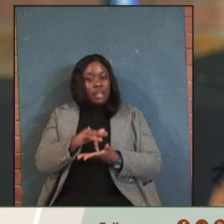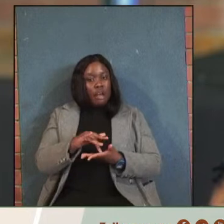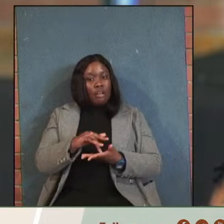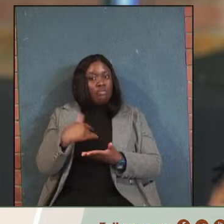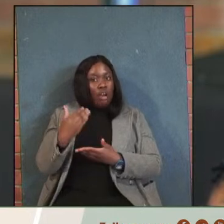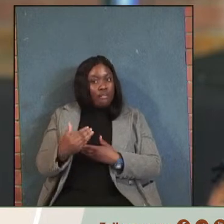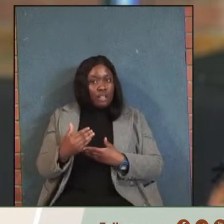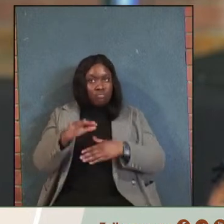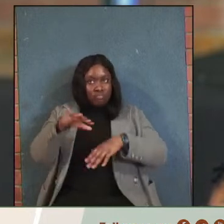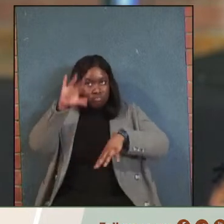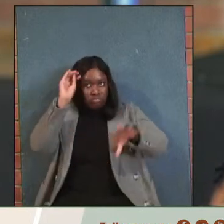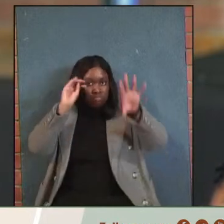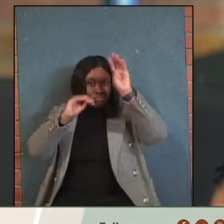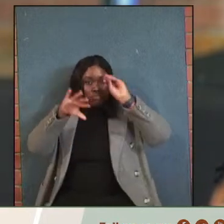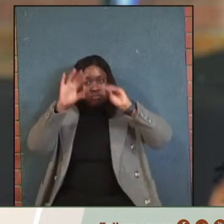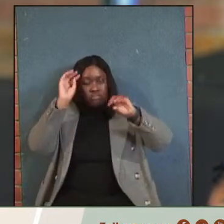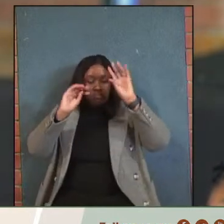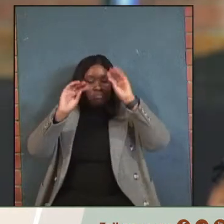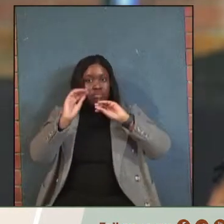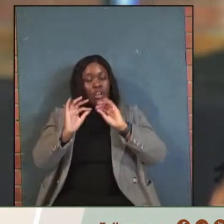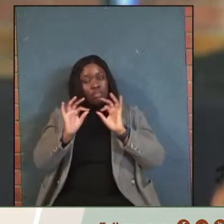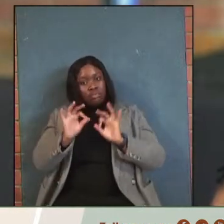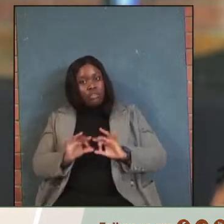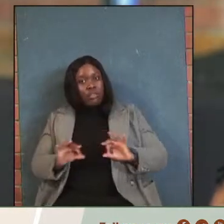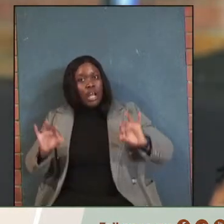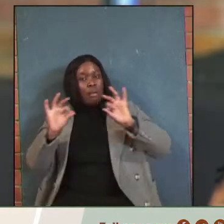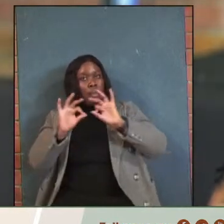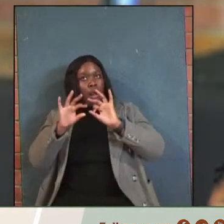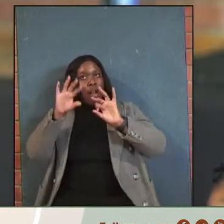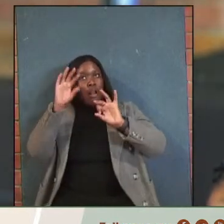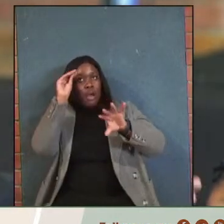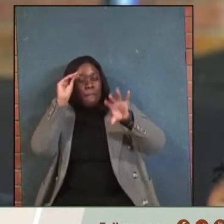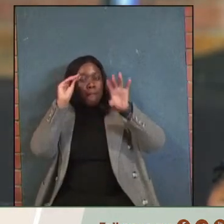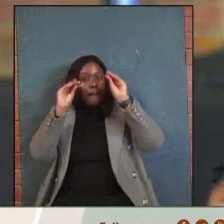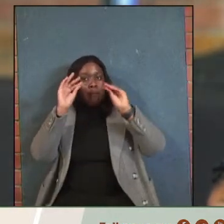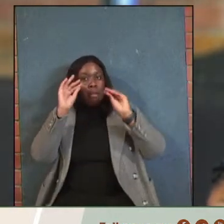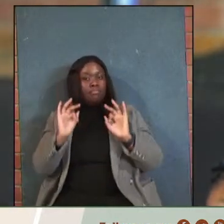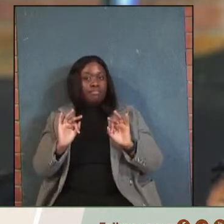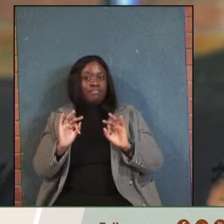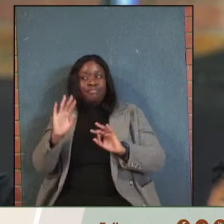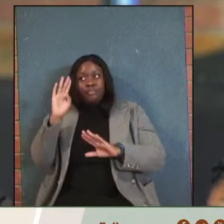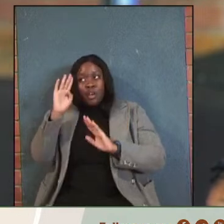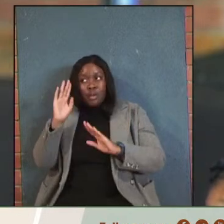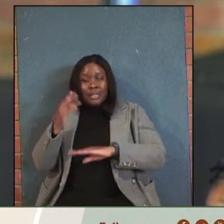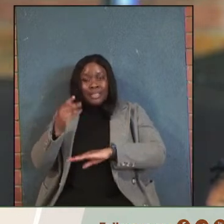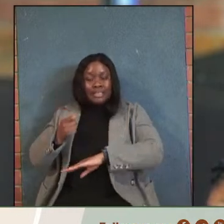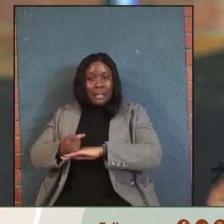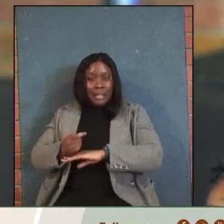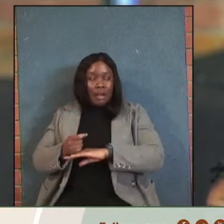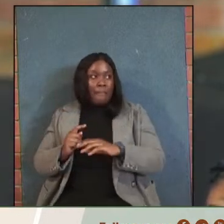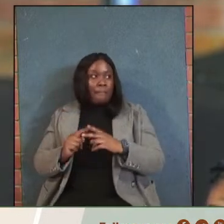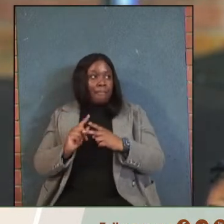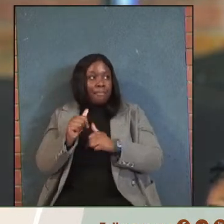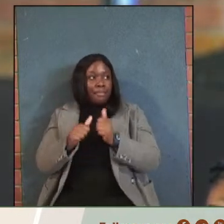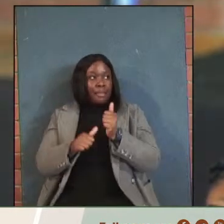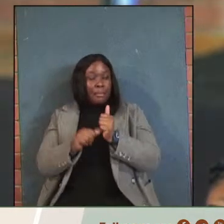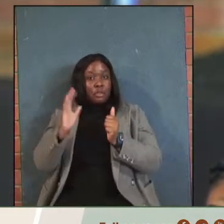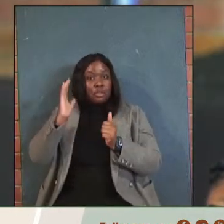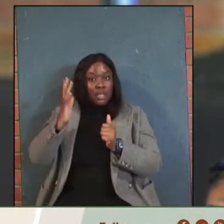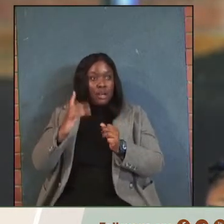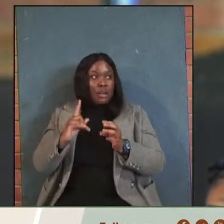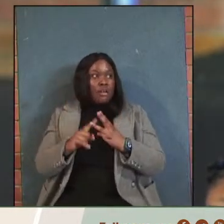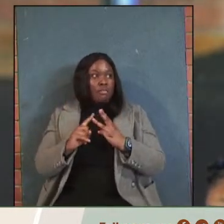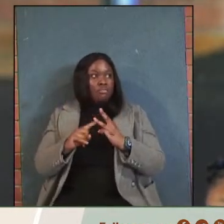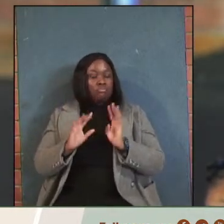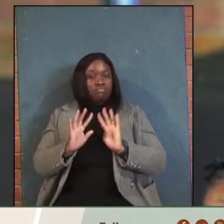go learn and do something valuable with their time. Greetings to the Honorable Speaker, Honorable Deputy Speaker, the table assistants, and the House at